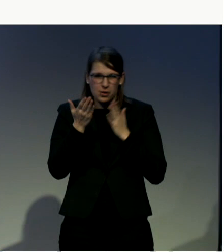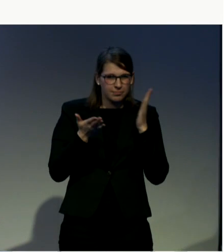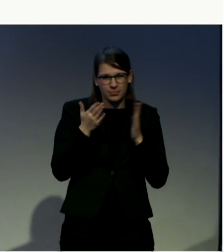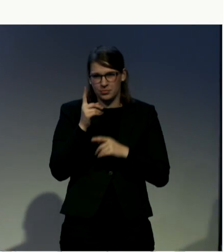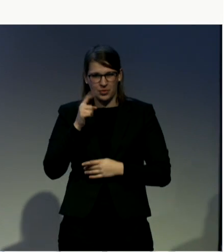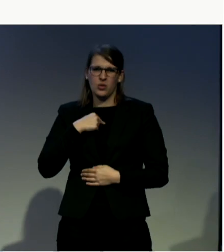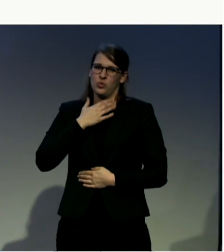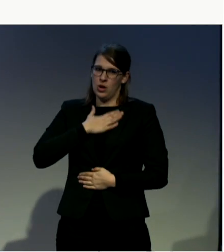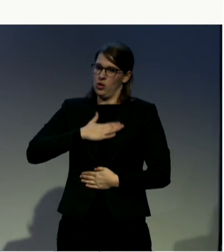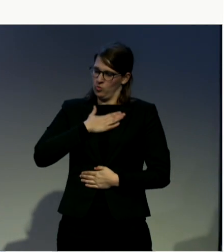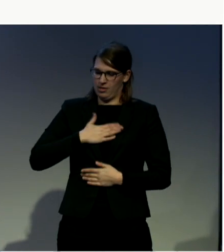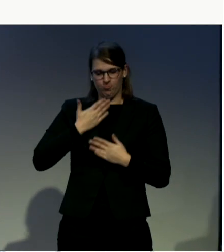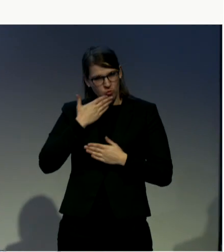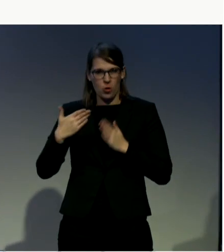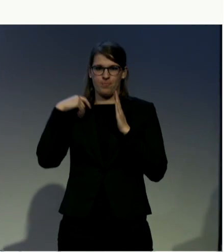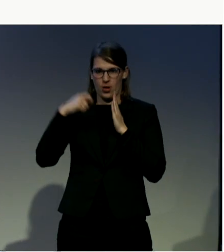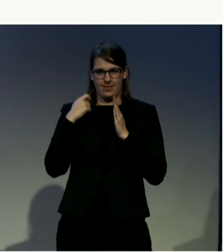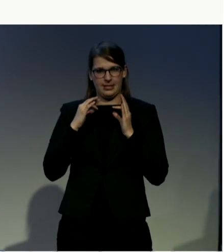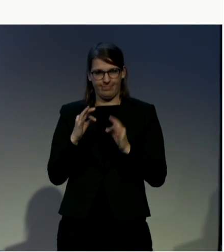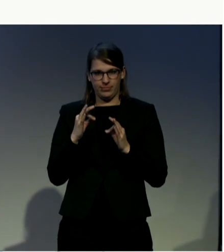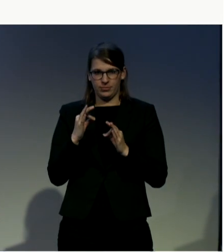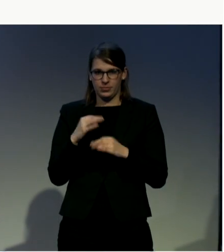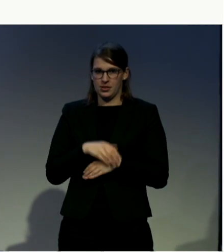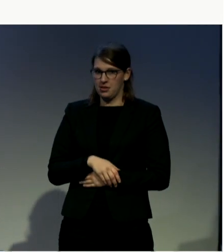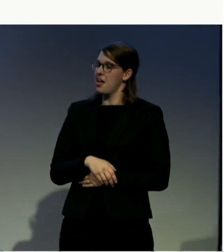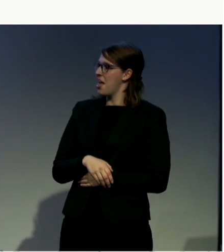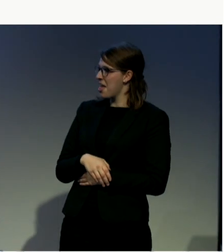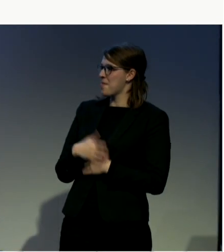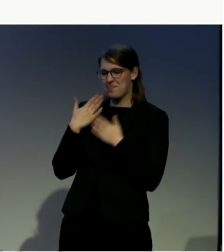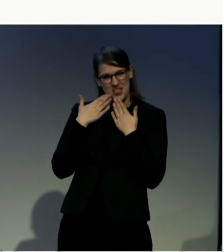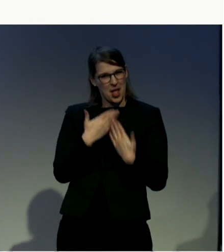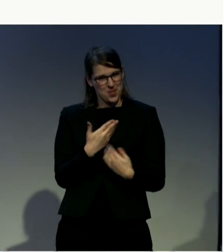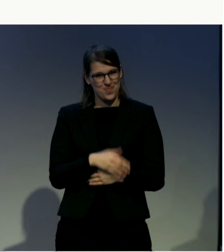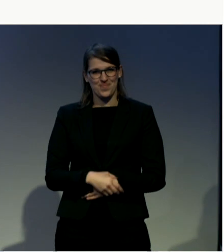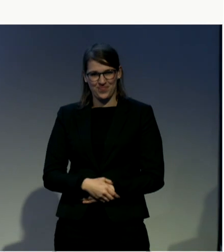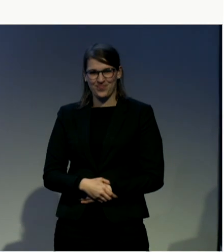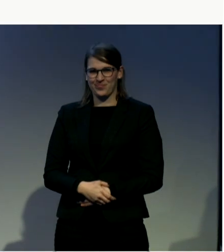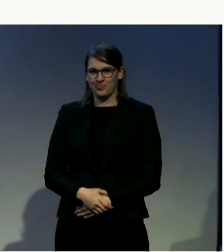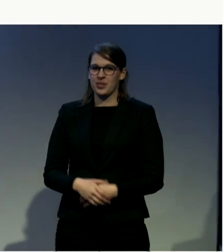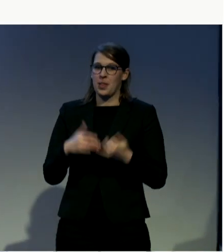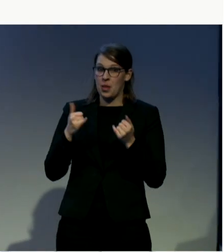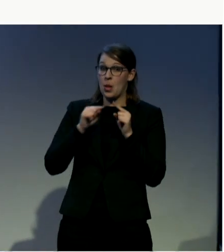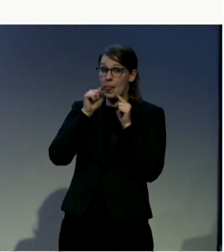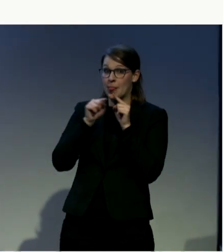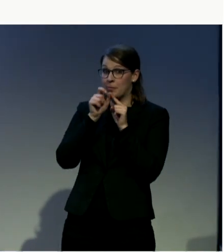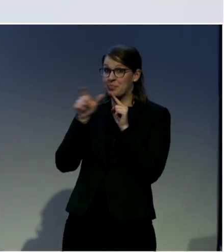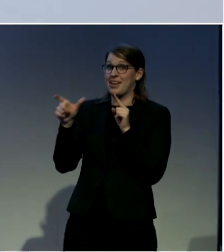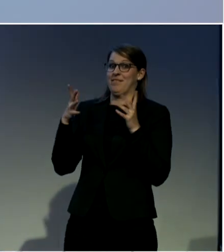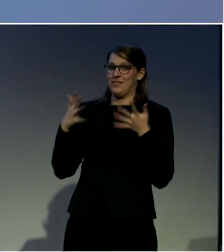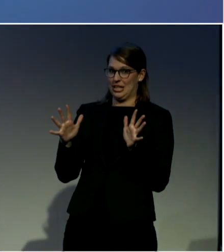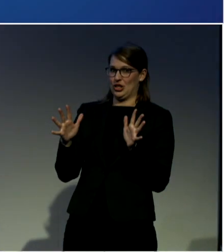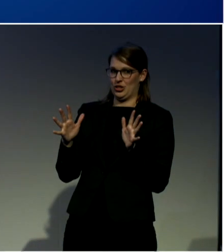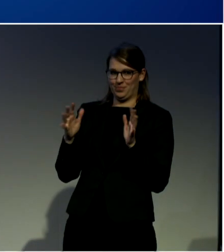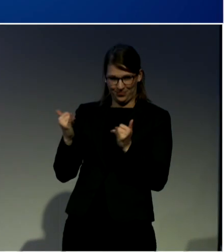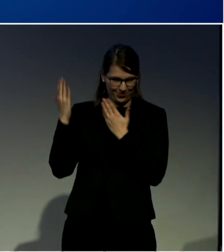stories of our own. Thank you very much. I believe that the film is now buffered, so thank you very much for your assistance.